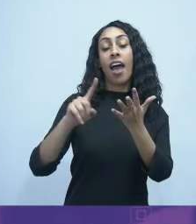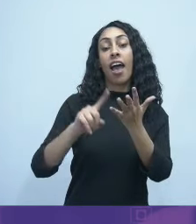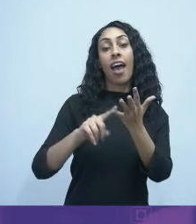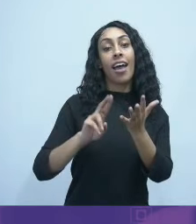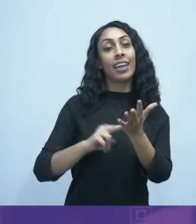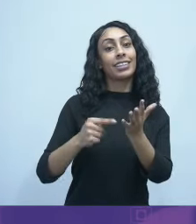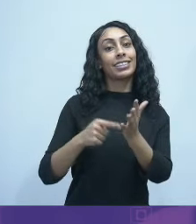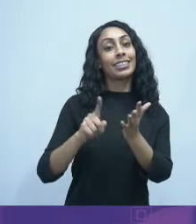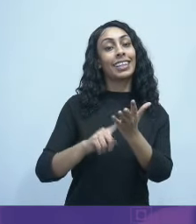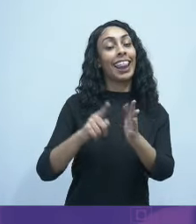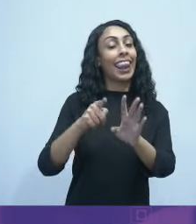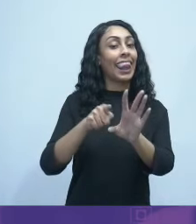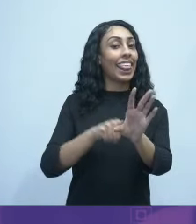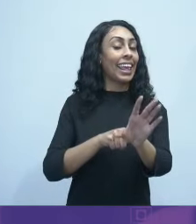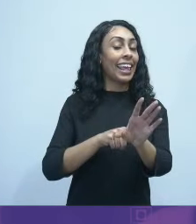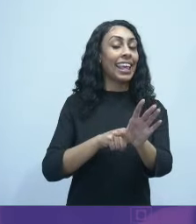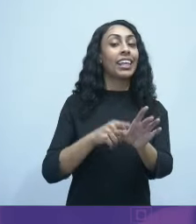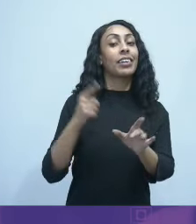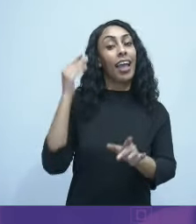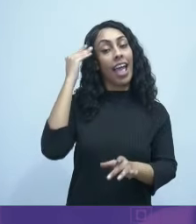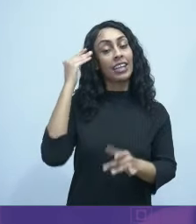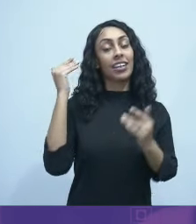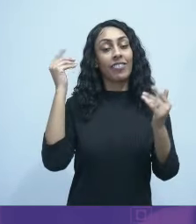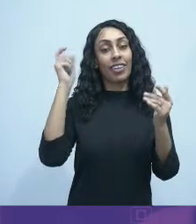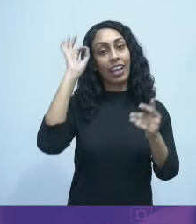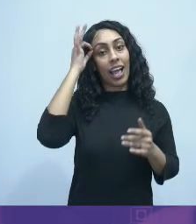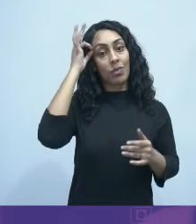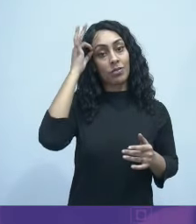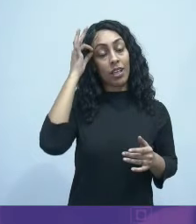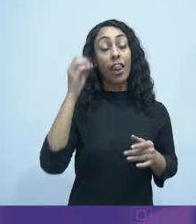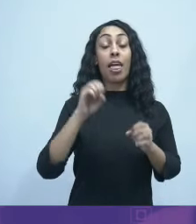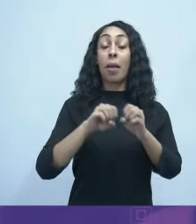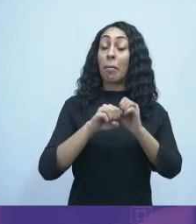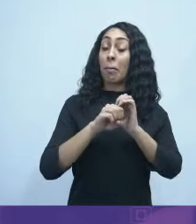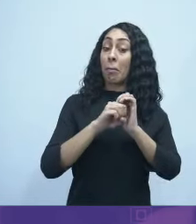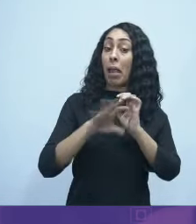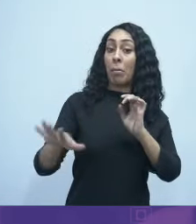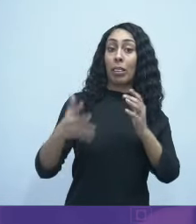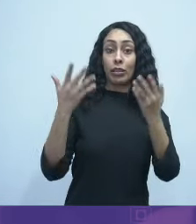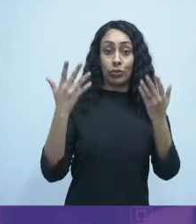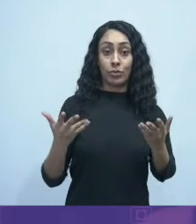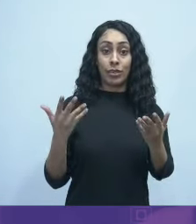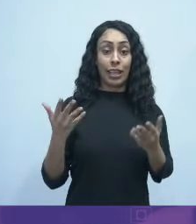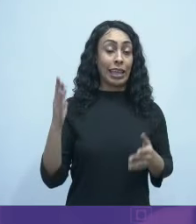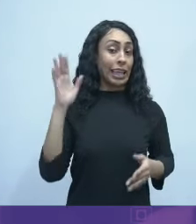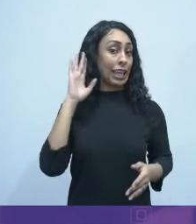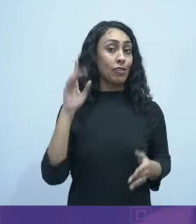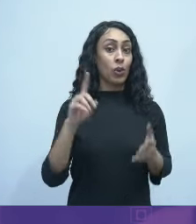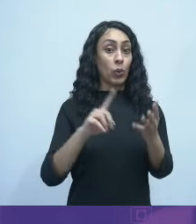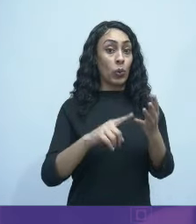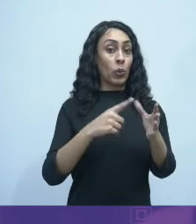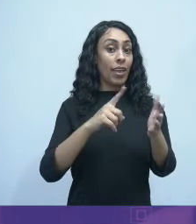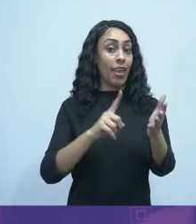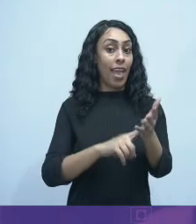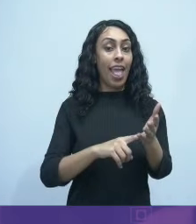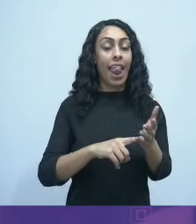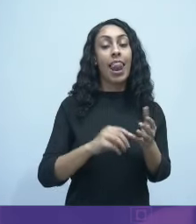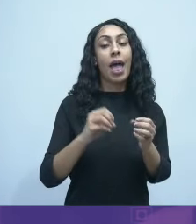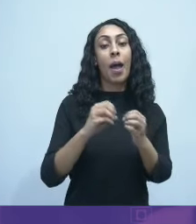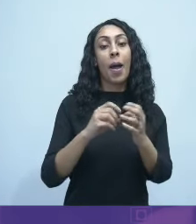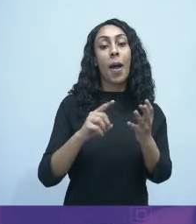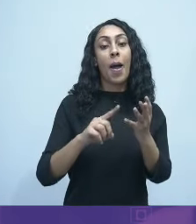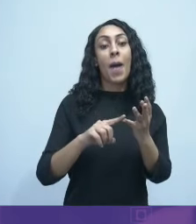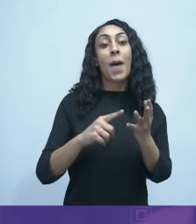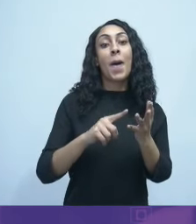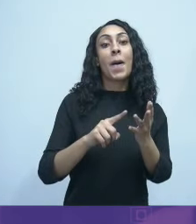of the latest Arts Council Diversity Report, which is published today, and hearing from UAL and Bournemouth Symphony Orchestra on the